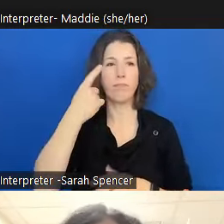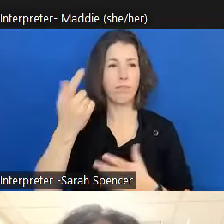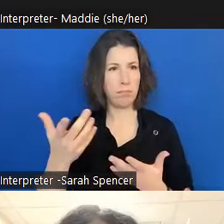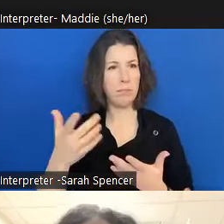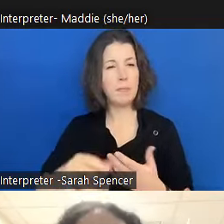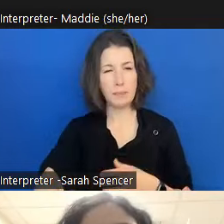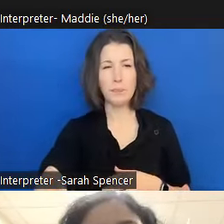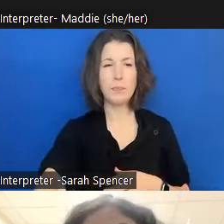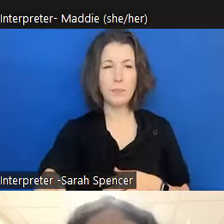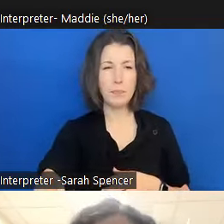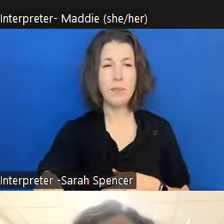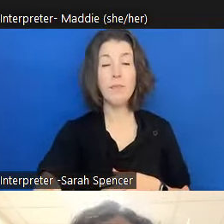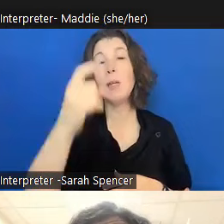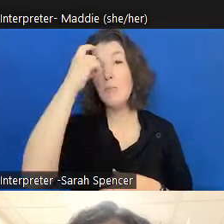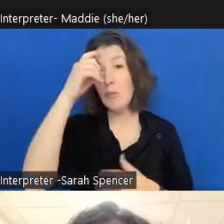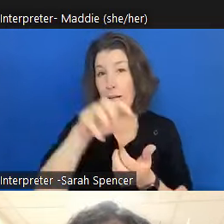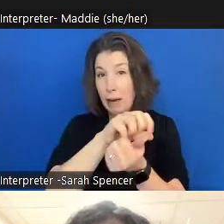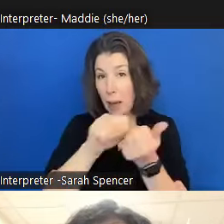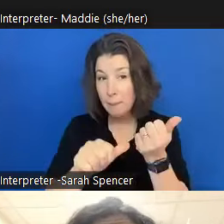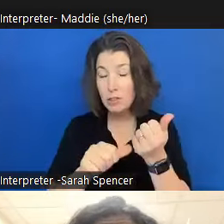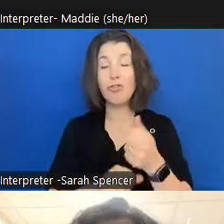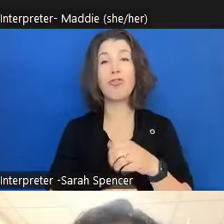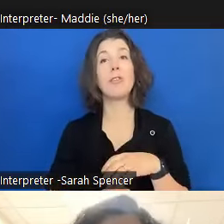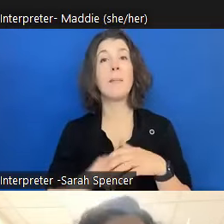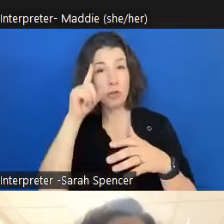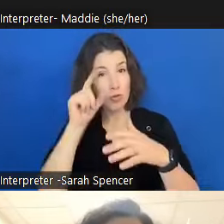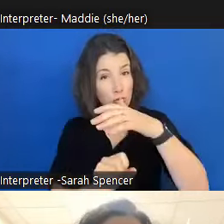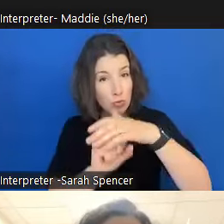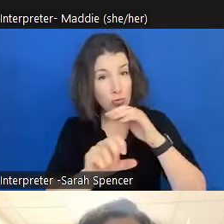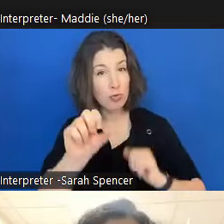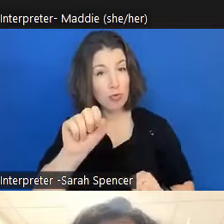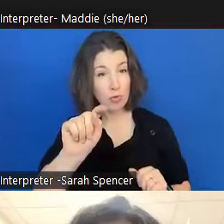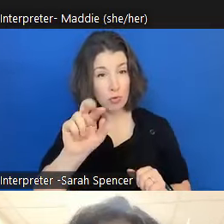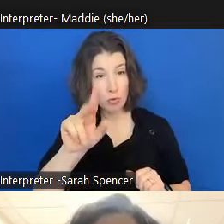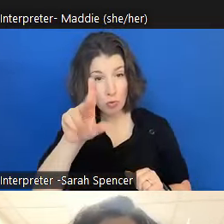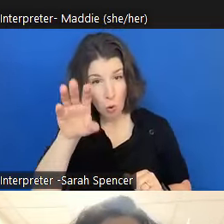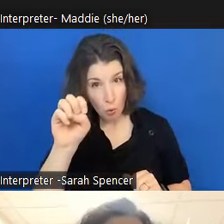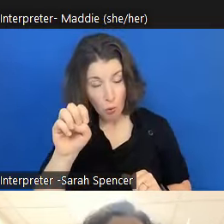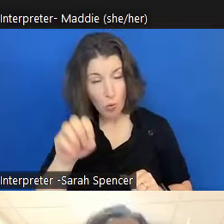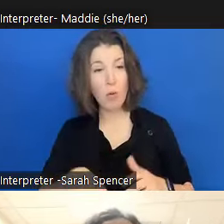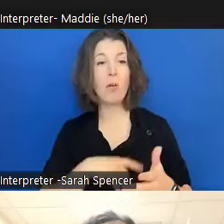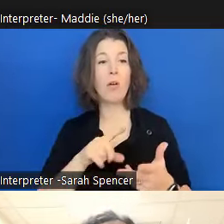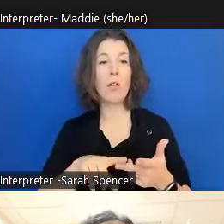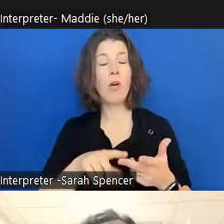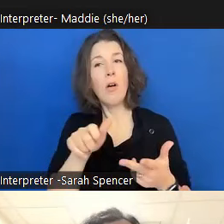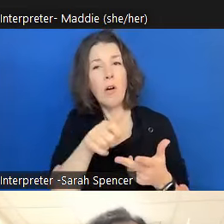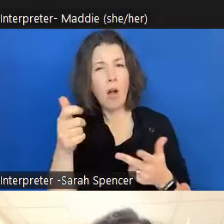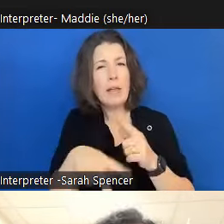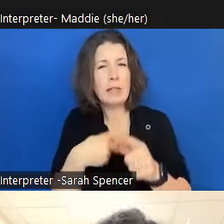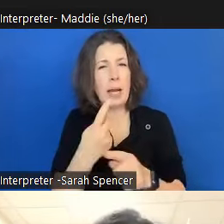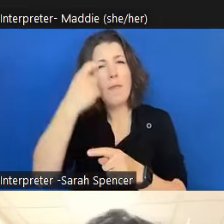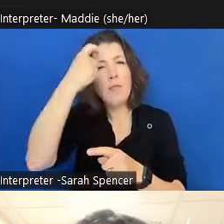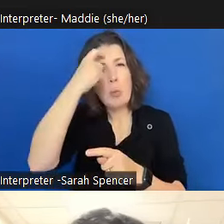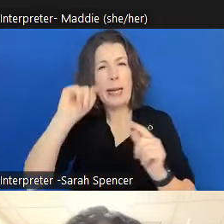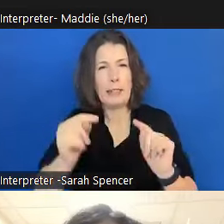either impact or stroke can cause damage to how things are processed visually by the brain. So you can